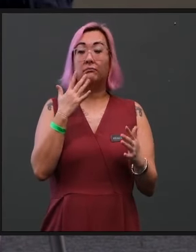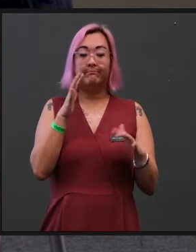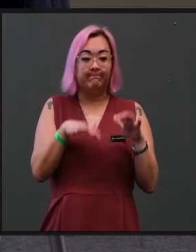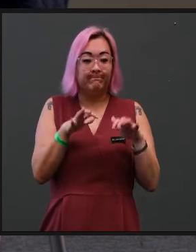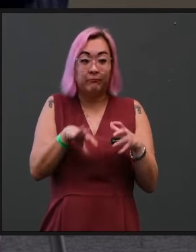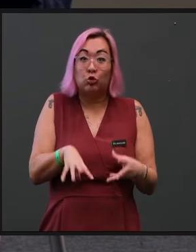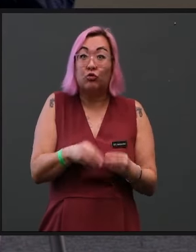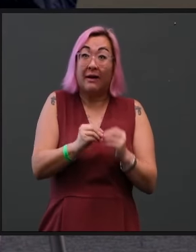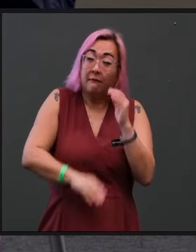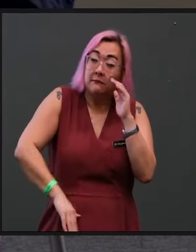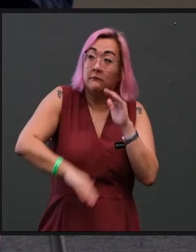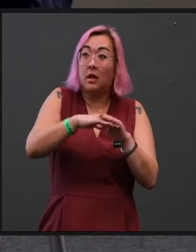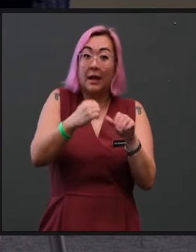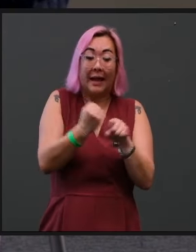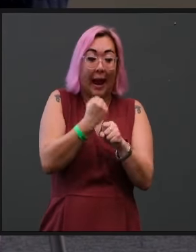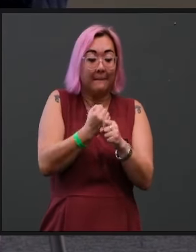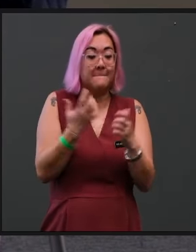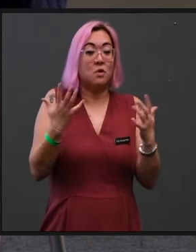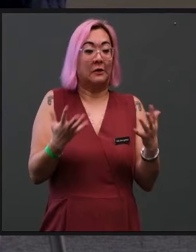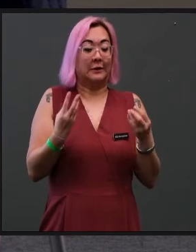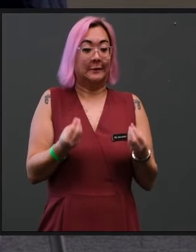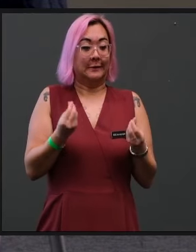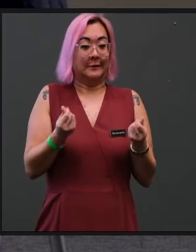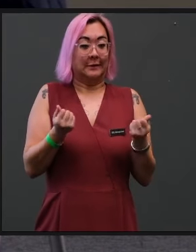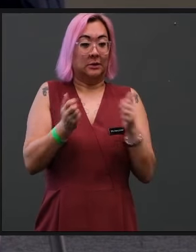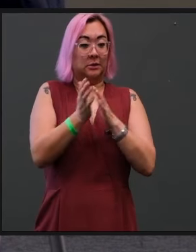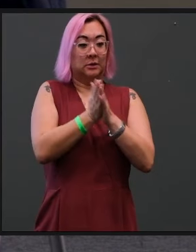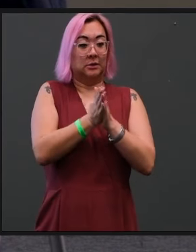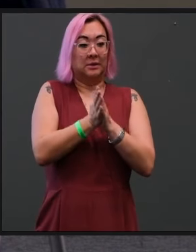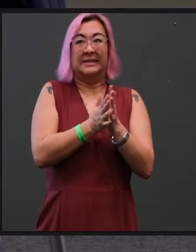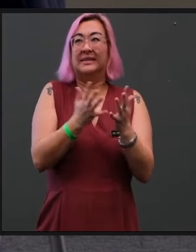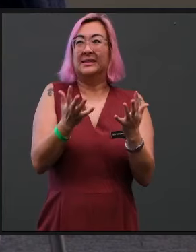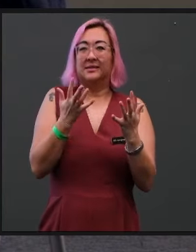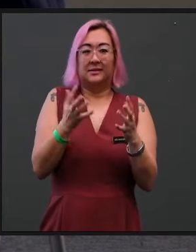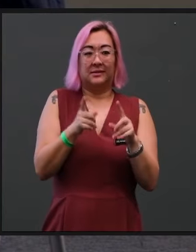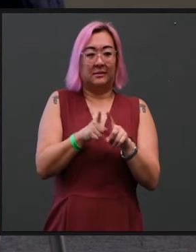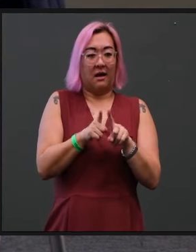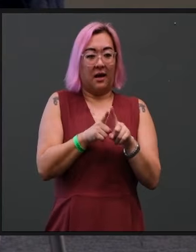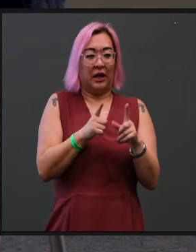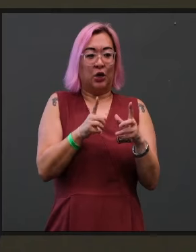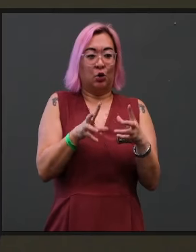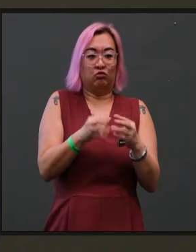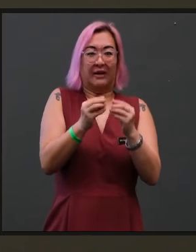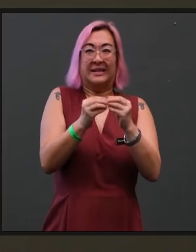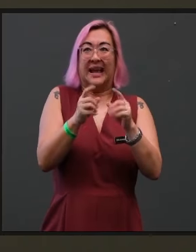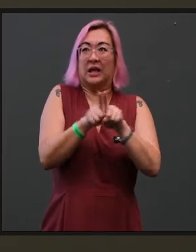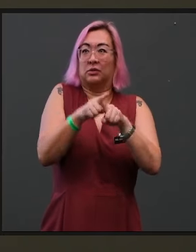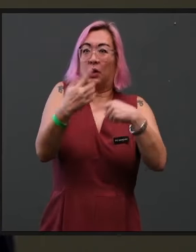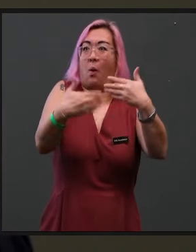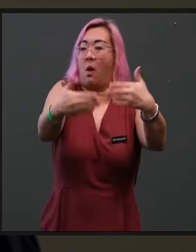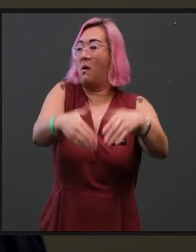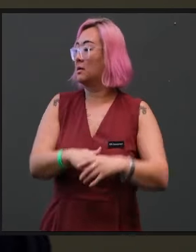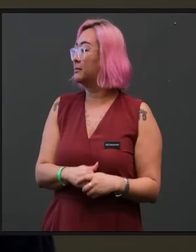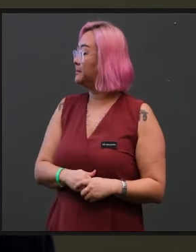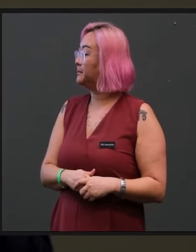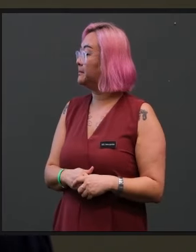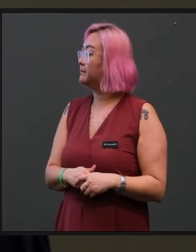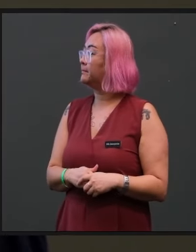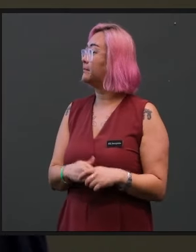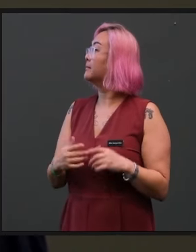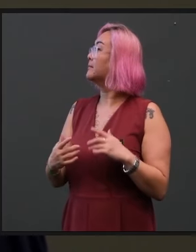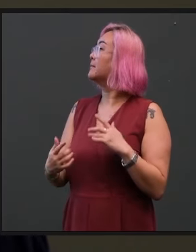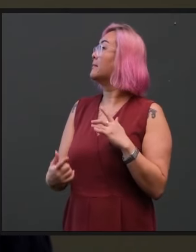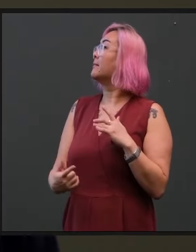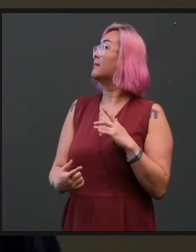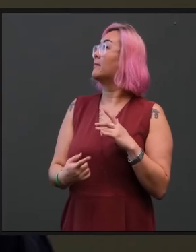okay, well like laying the tracks almost as we're making it. And I guess another question is because,